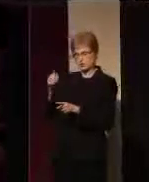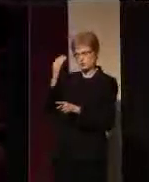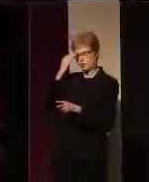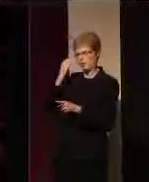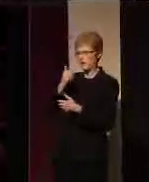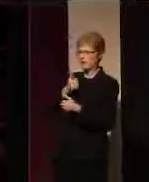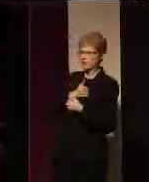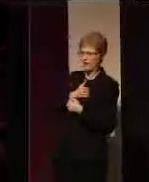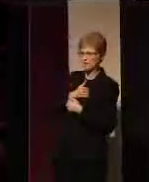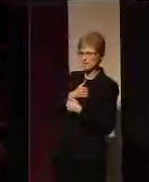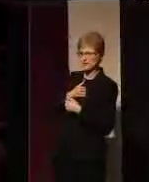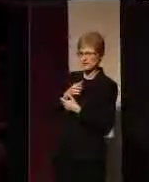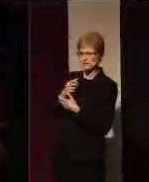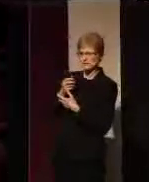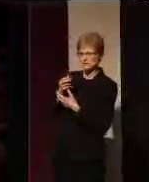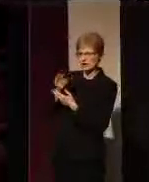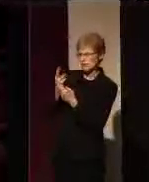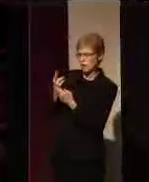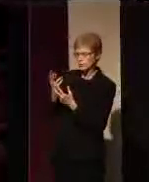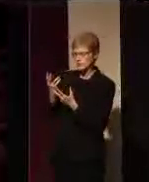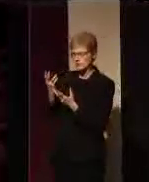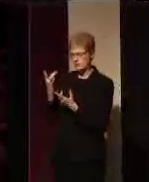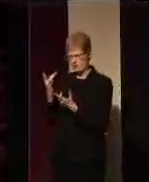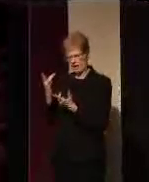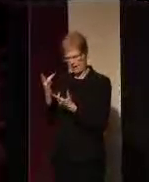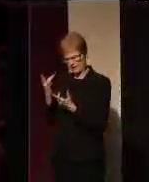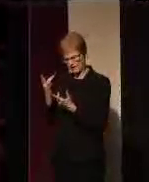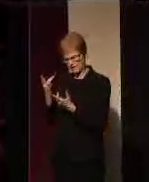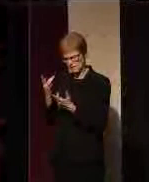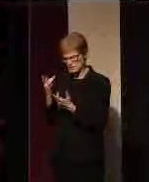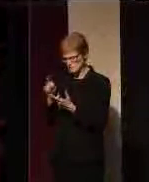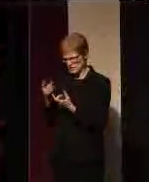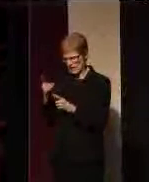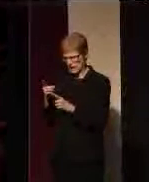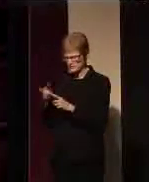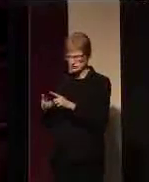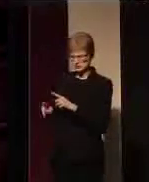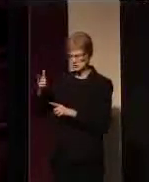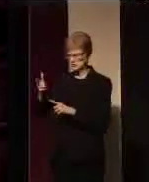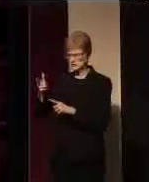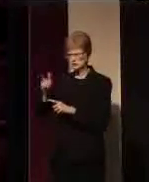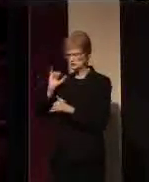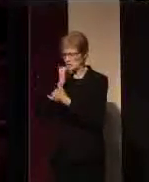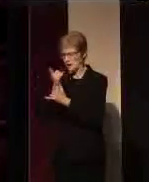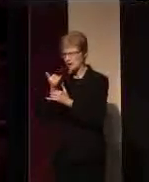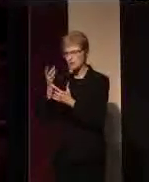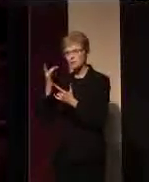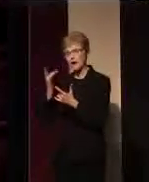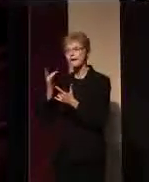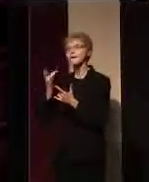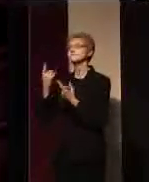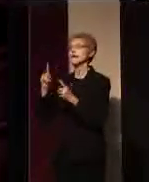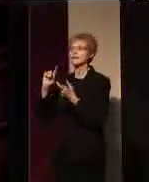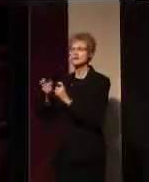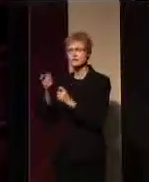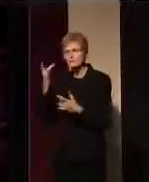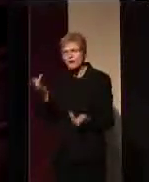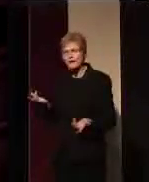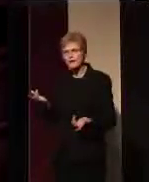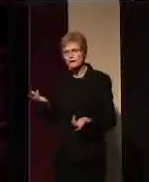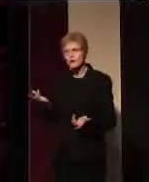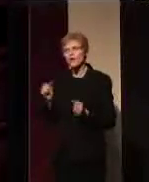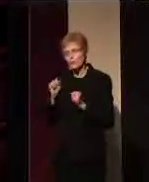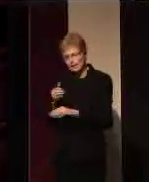to, why does it take that to bring about these fundamental changes? I think we can do better, but I don't